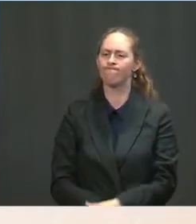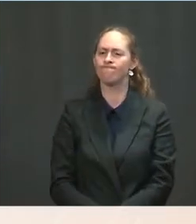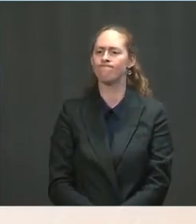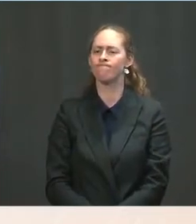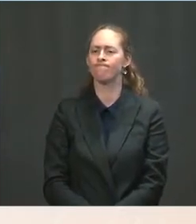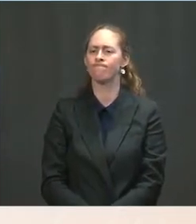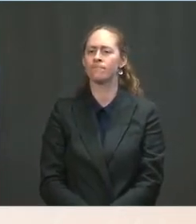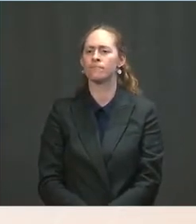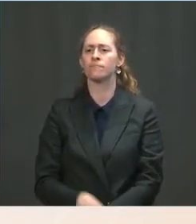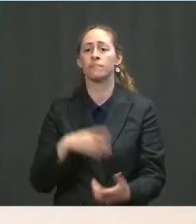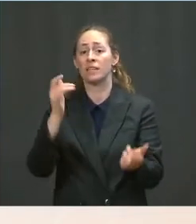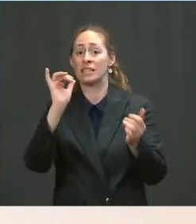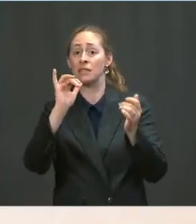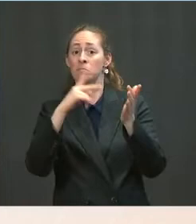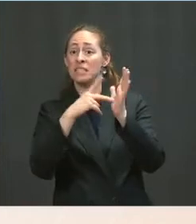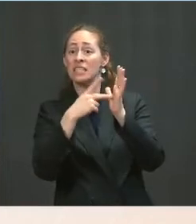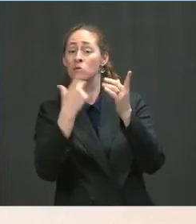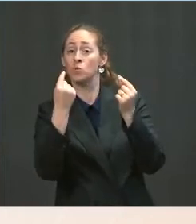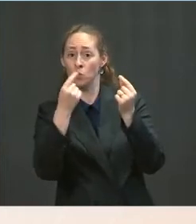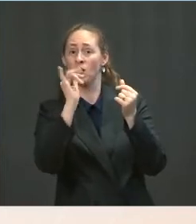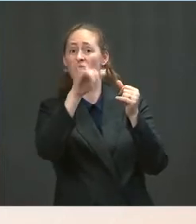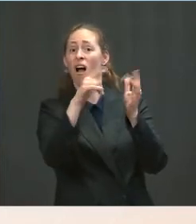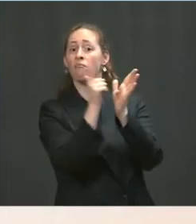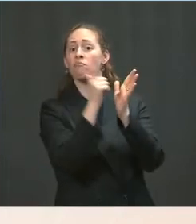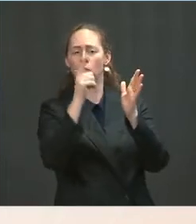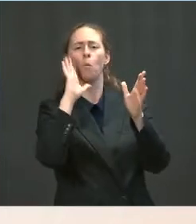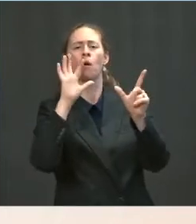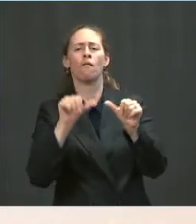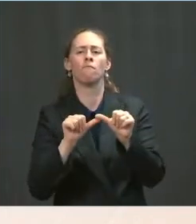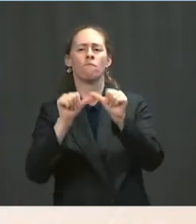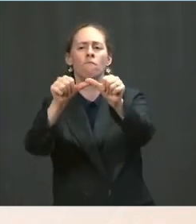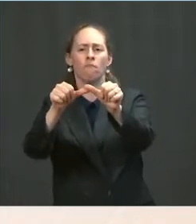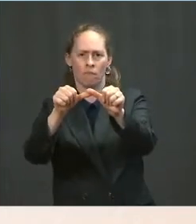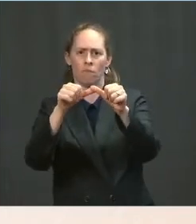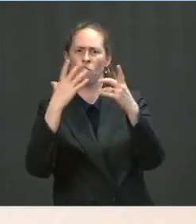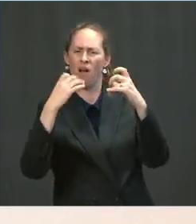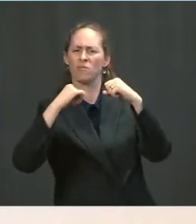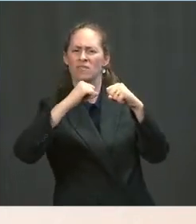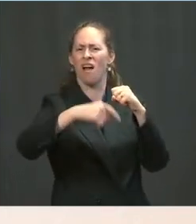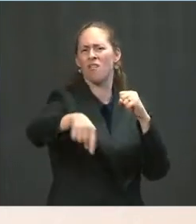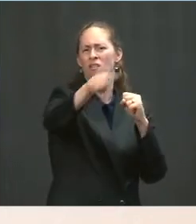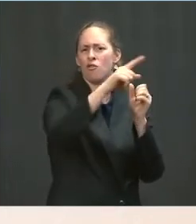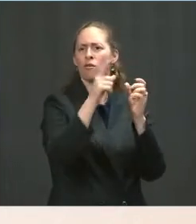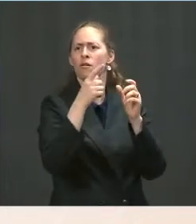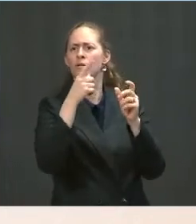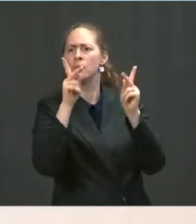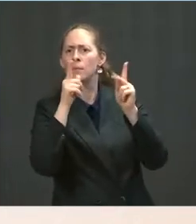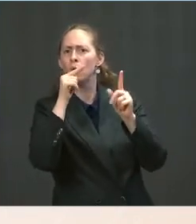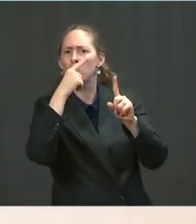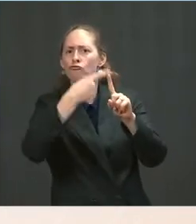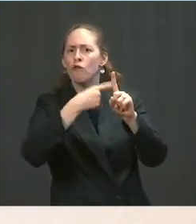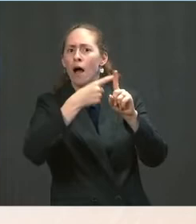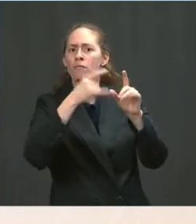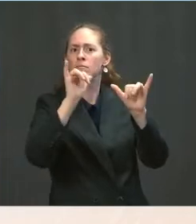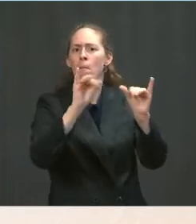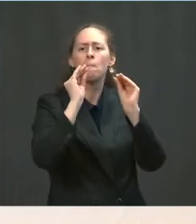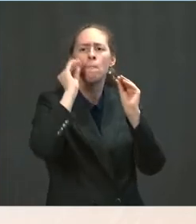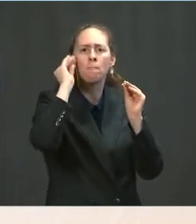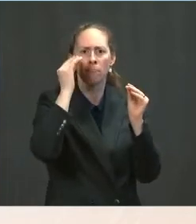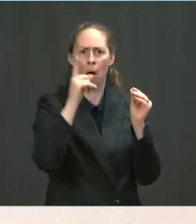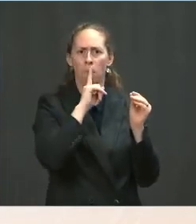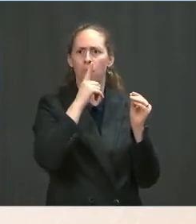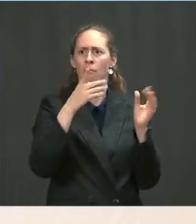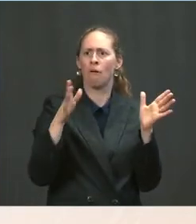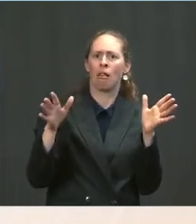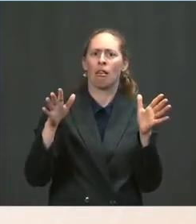this eviction moratorium to protect renters at this moment of heightened vulnerability. But like we've all said today, unfortunately, the